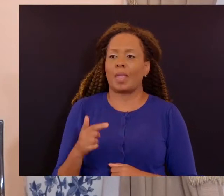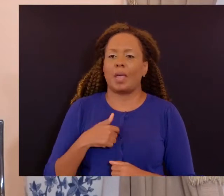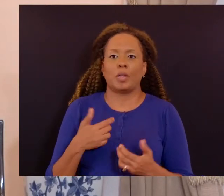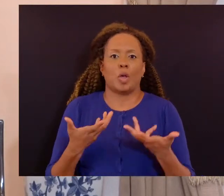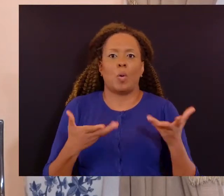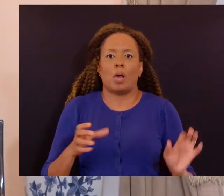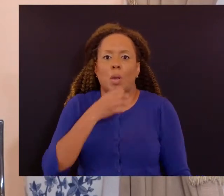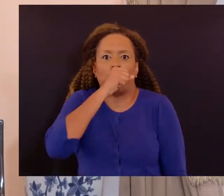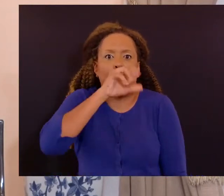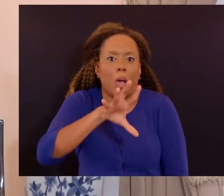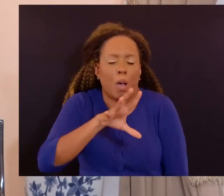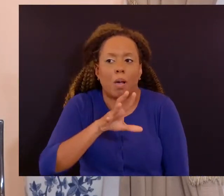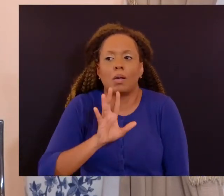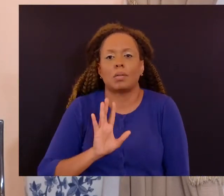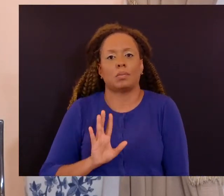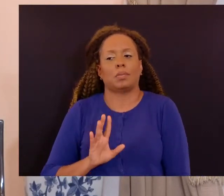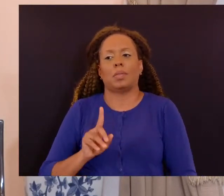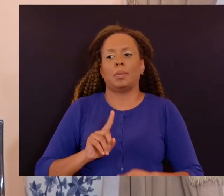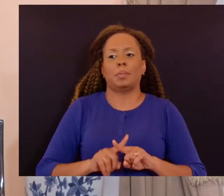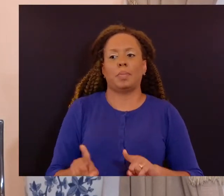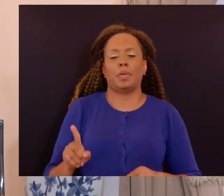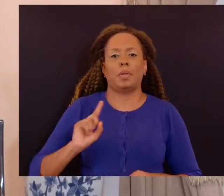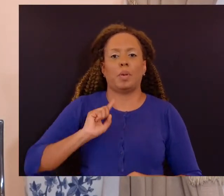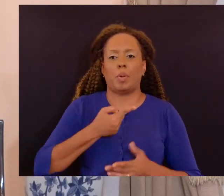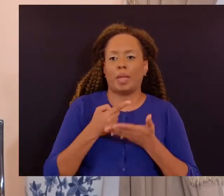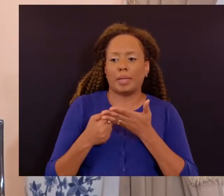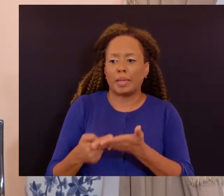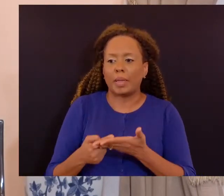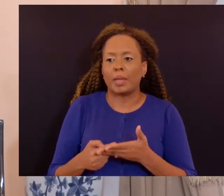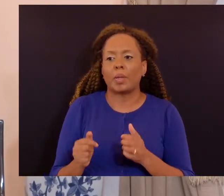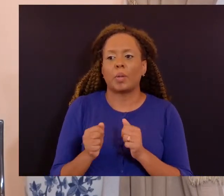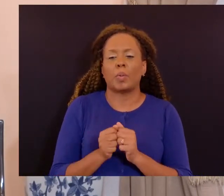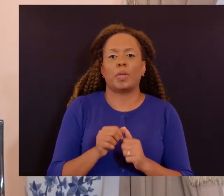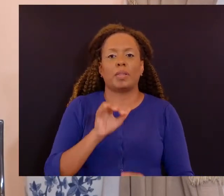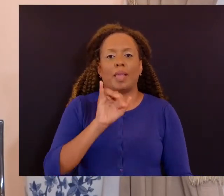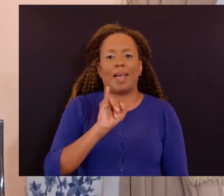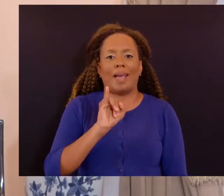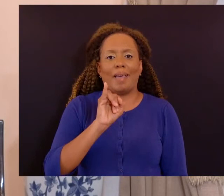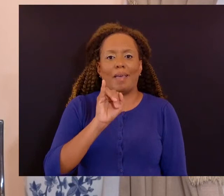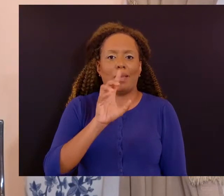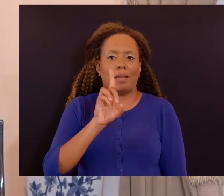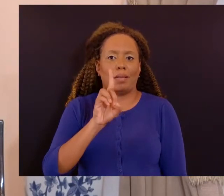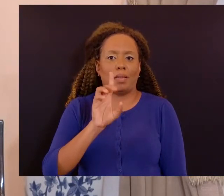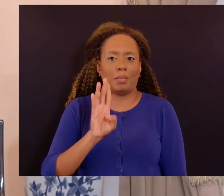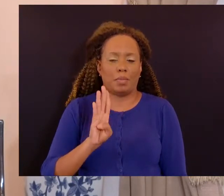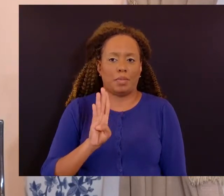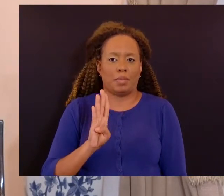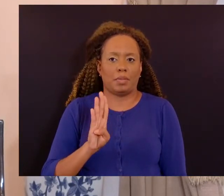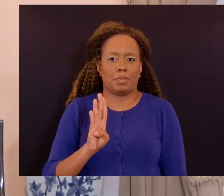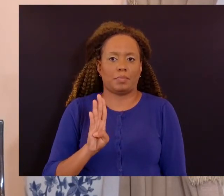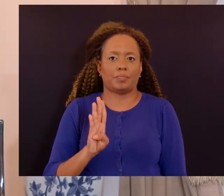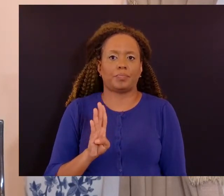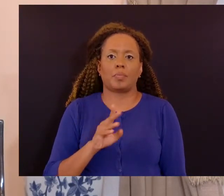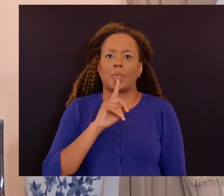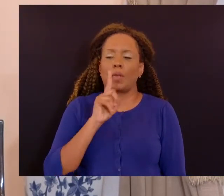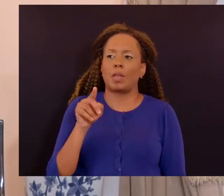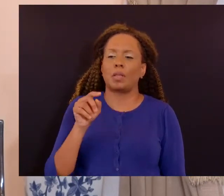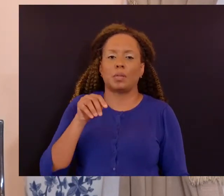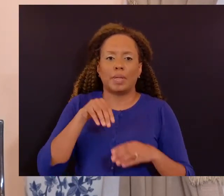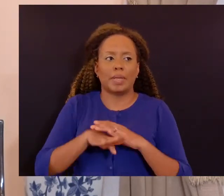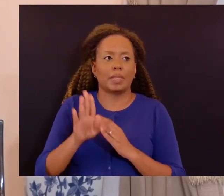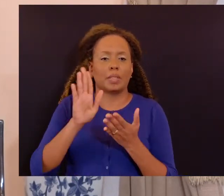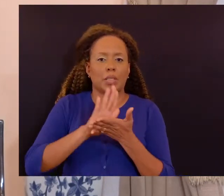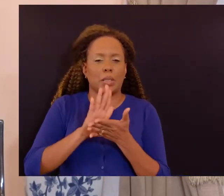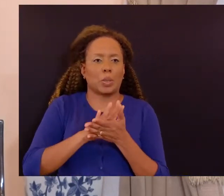point, but we've been looking at financing through the IDB to be able to do an audit of our schools with a view to